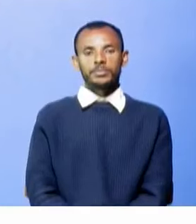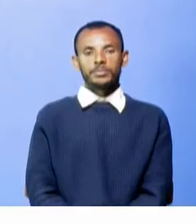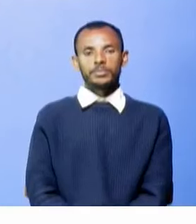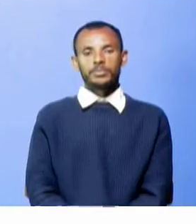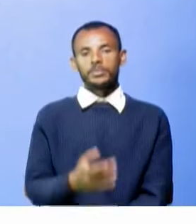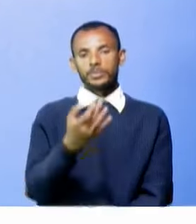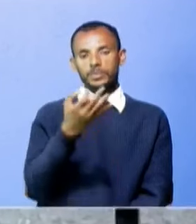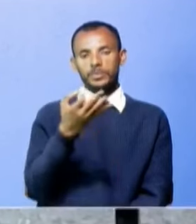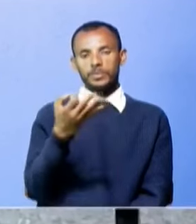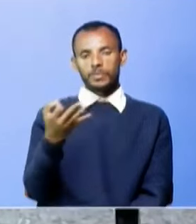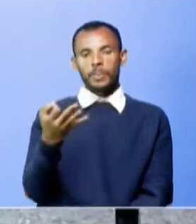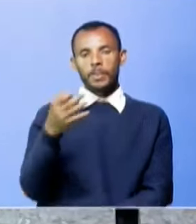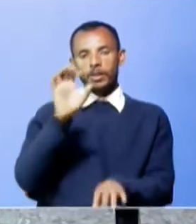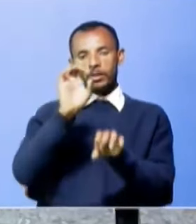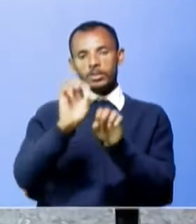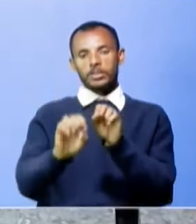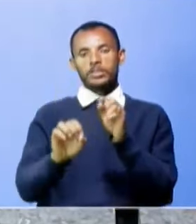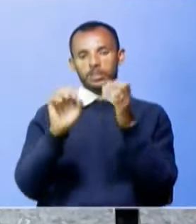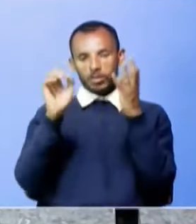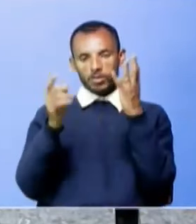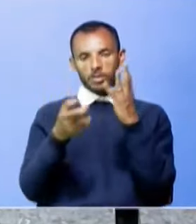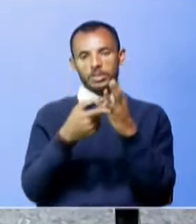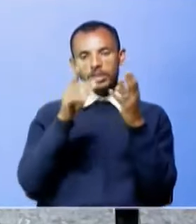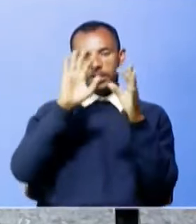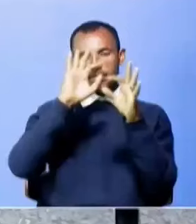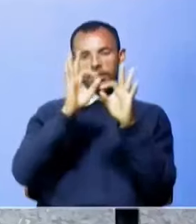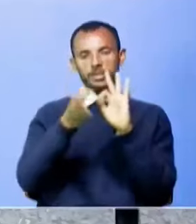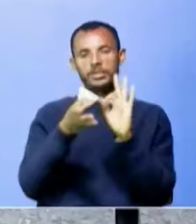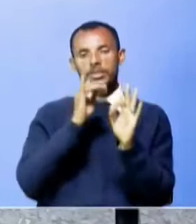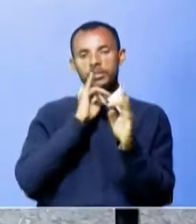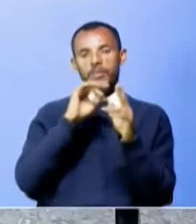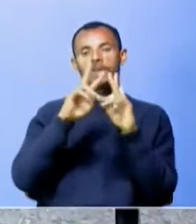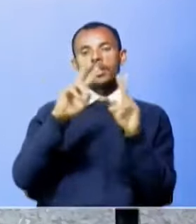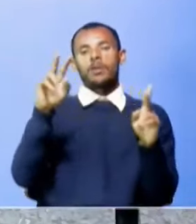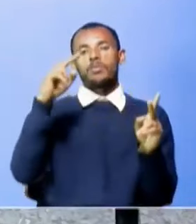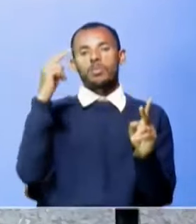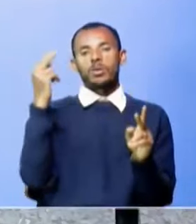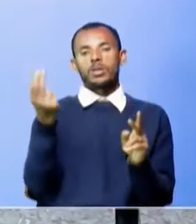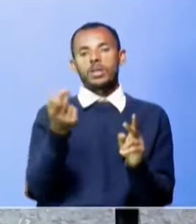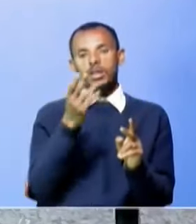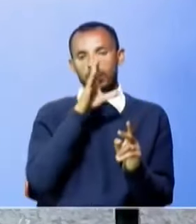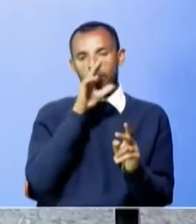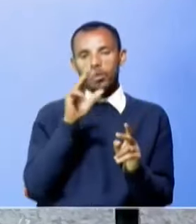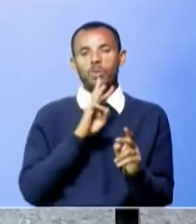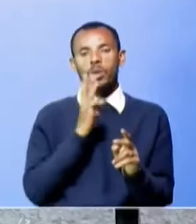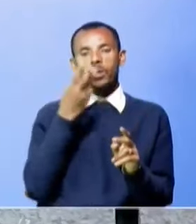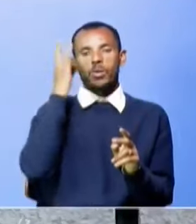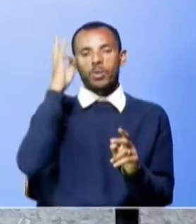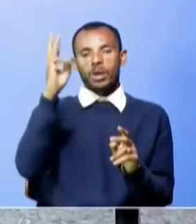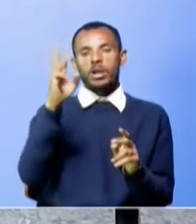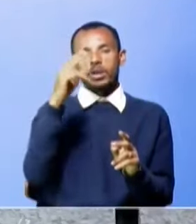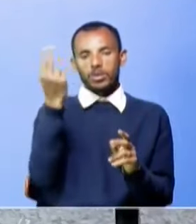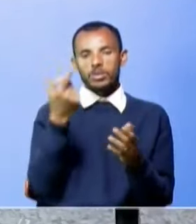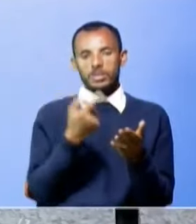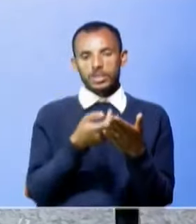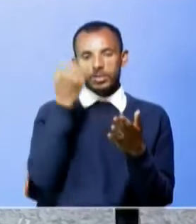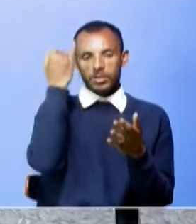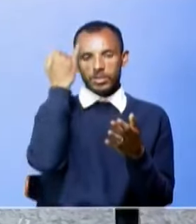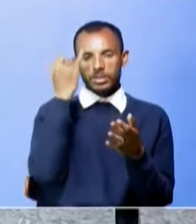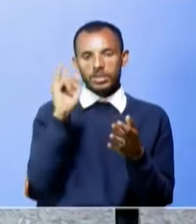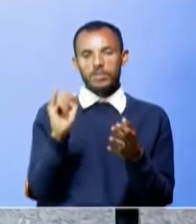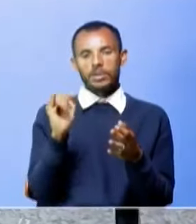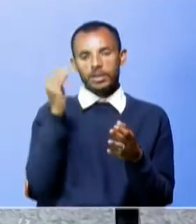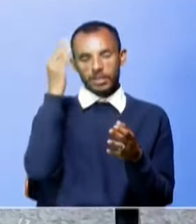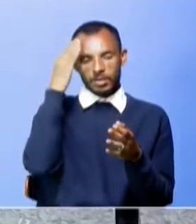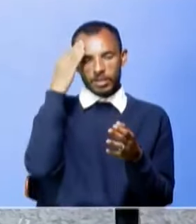Well, so the first definition, this definition is very important, and we will use this concept in